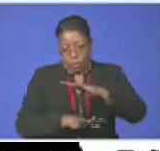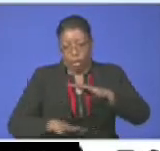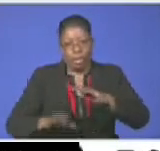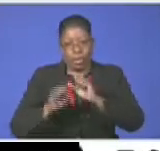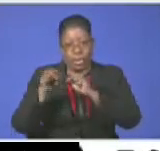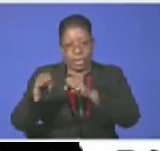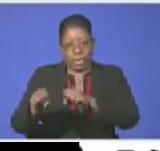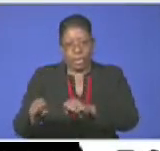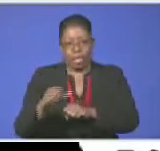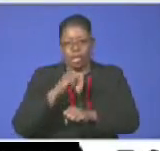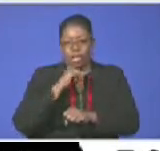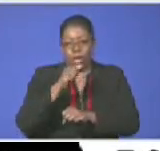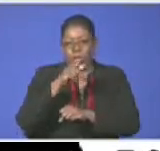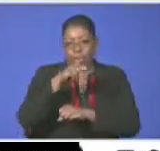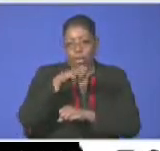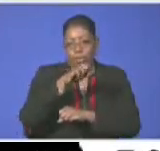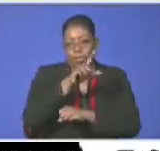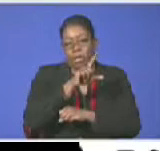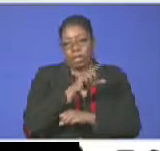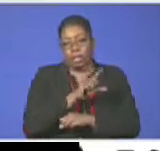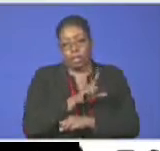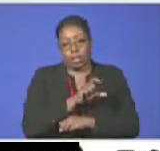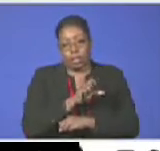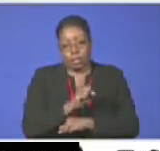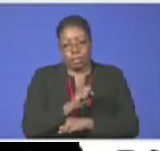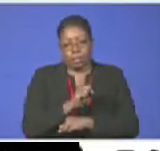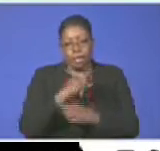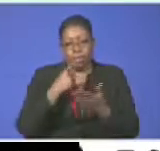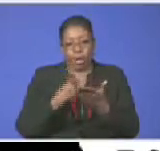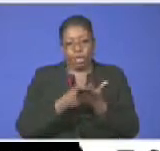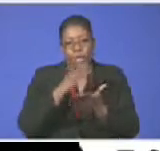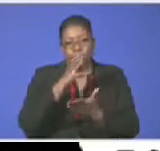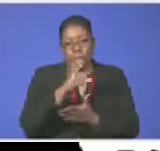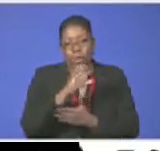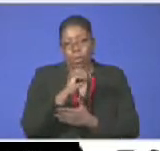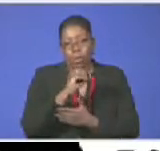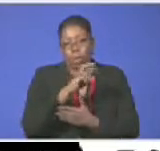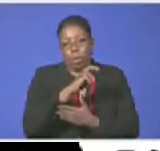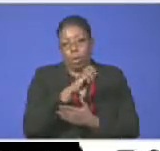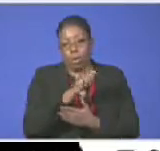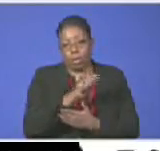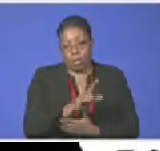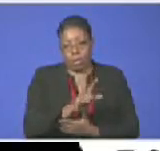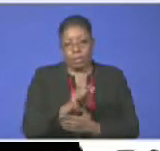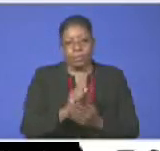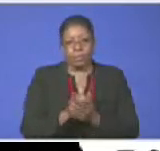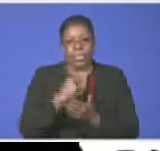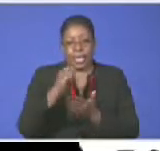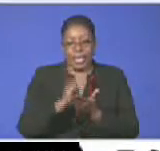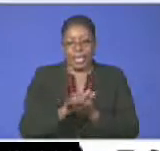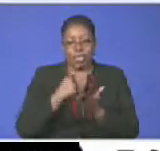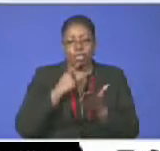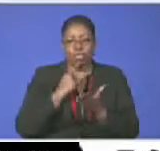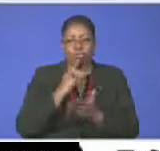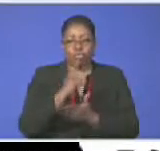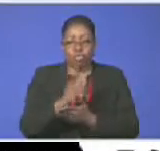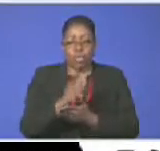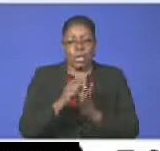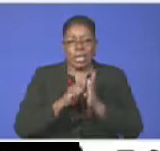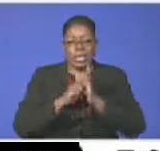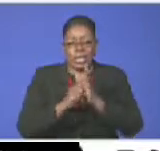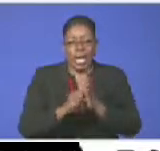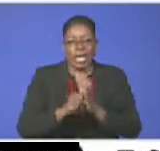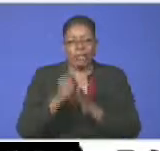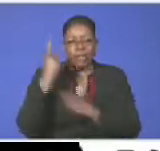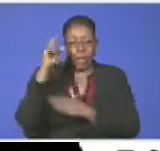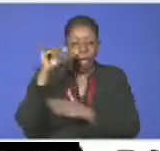no, we're not talking about pearls, but in fact, about corals. So it's a true sign of your eternal love